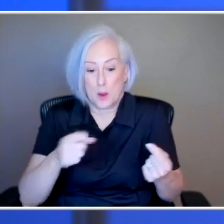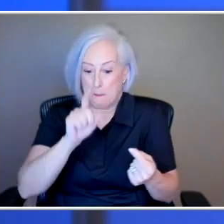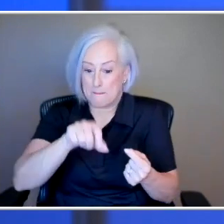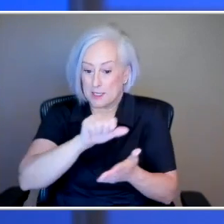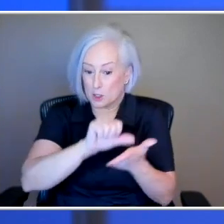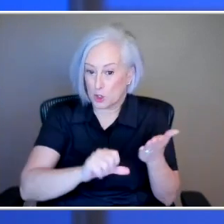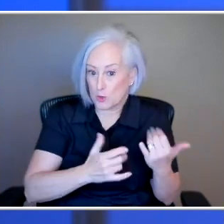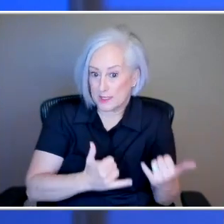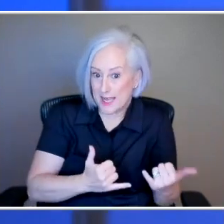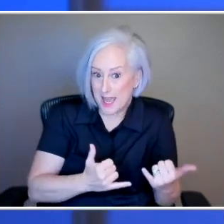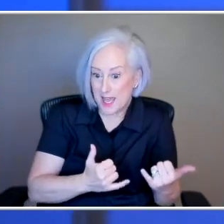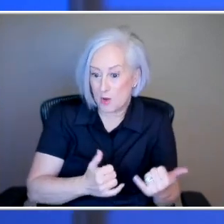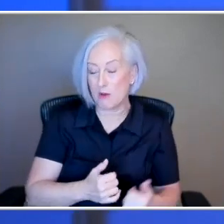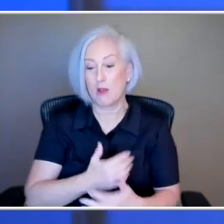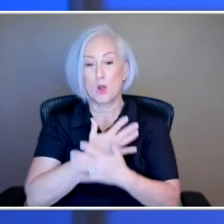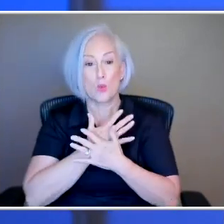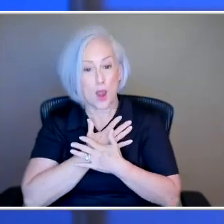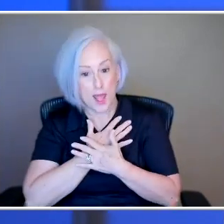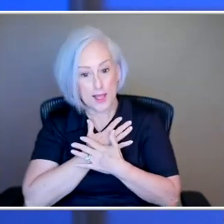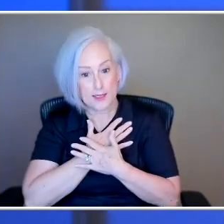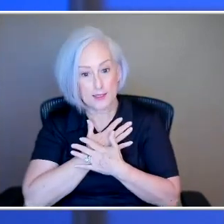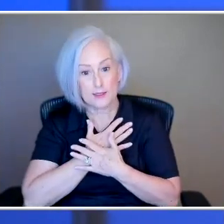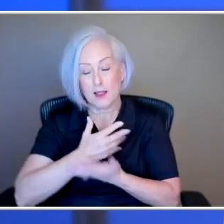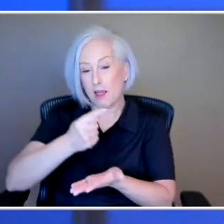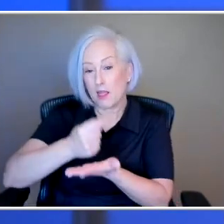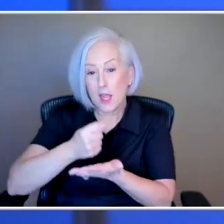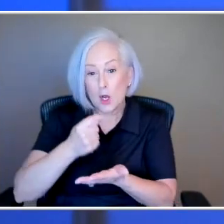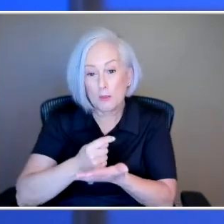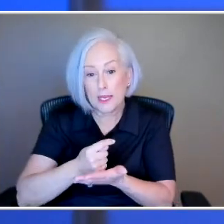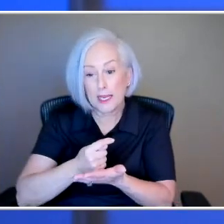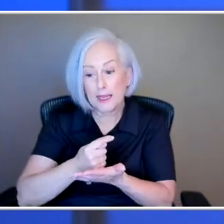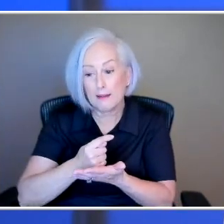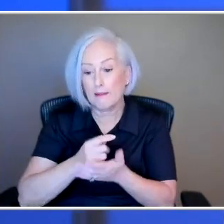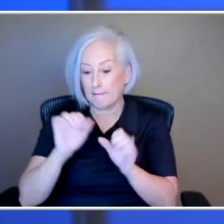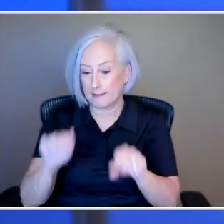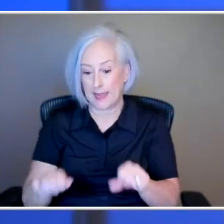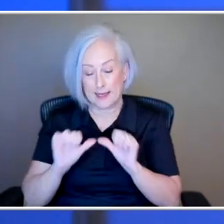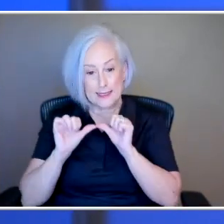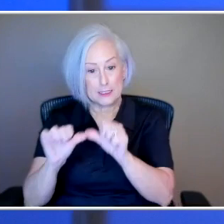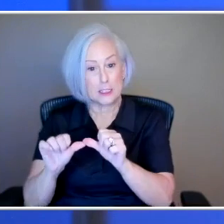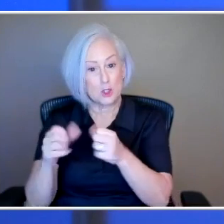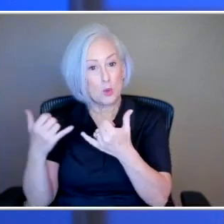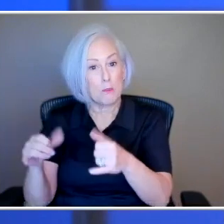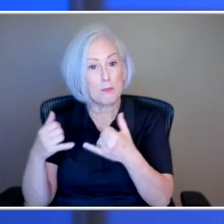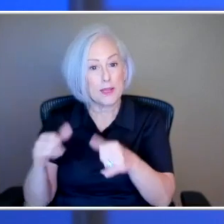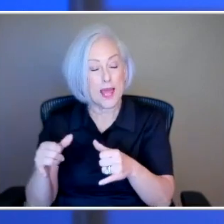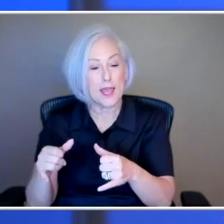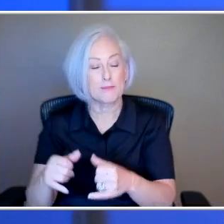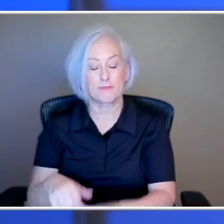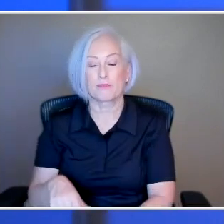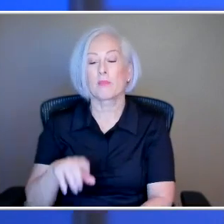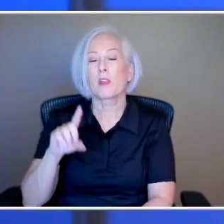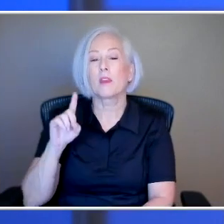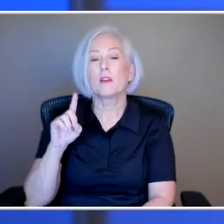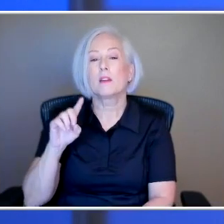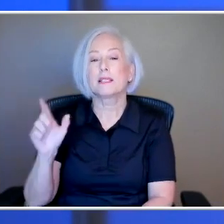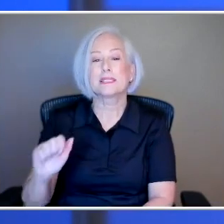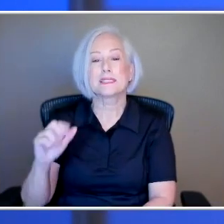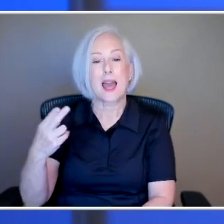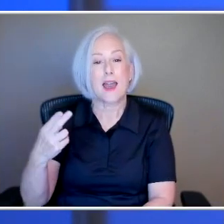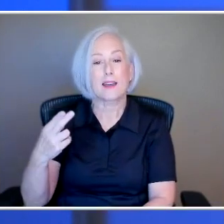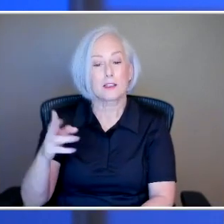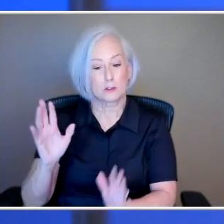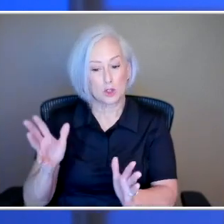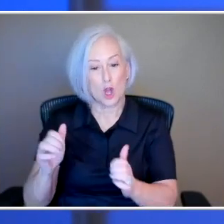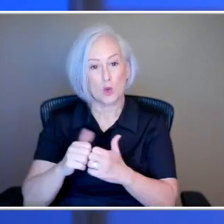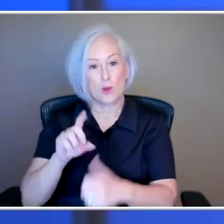little therapy? Is it safe to keep playing on it? And I know for Zach, when he talked to Dr. Mullen and said, if I play through the season, am